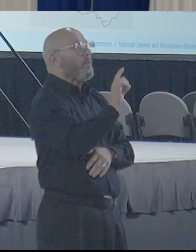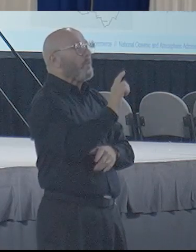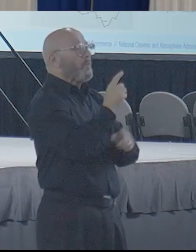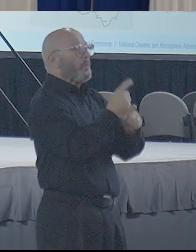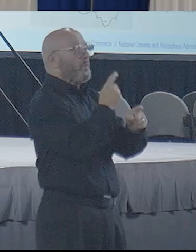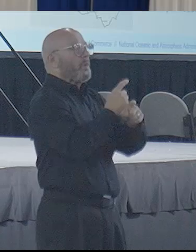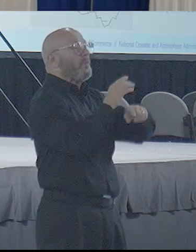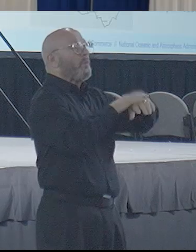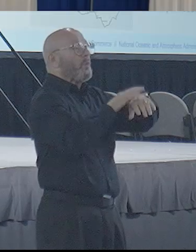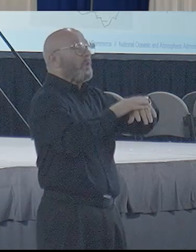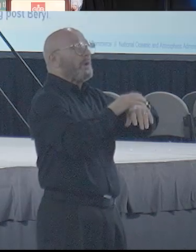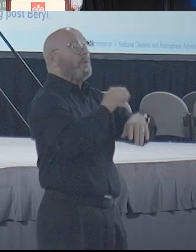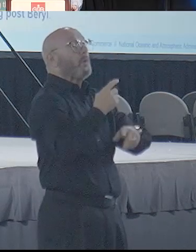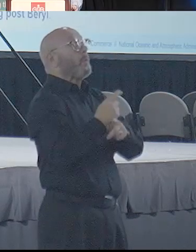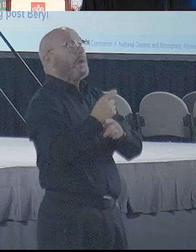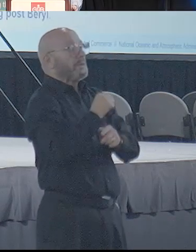severe thunderstorm warning does not.